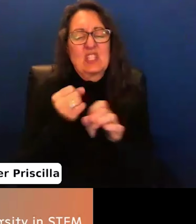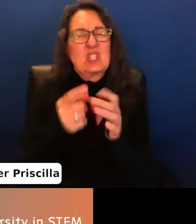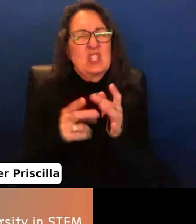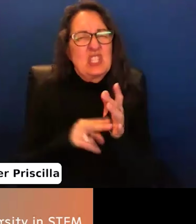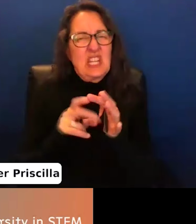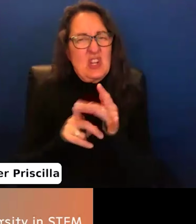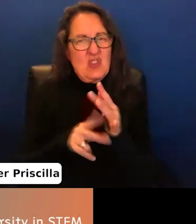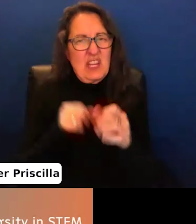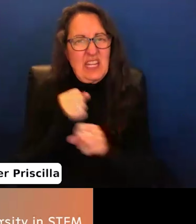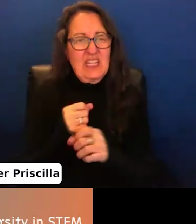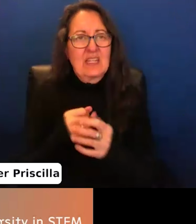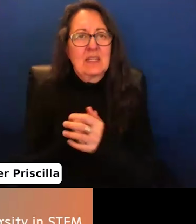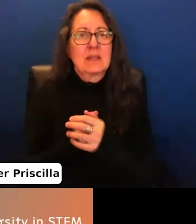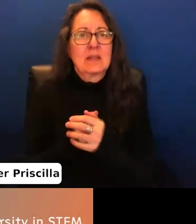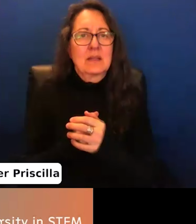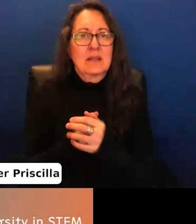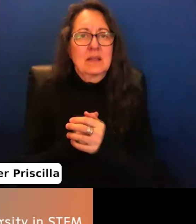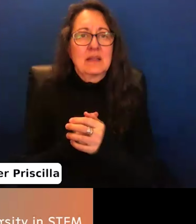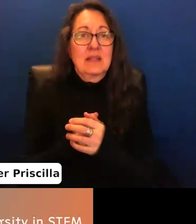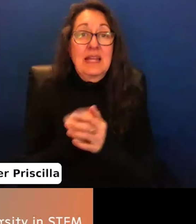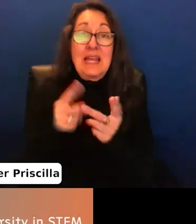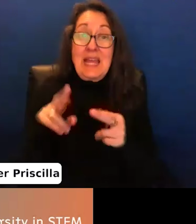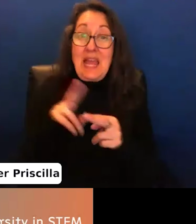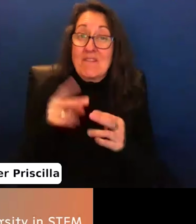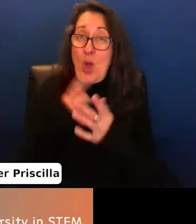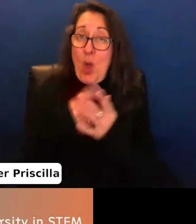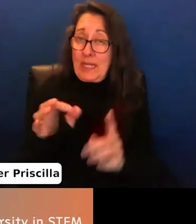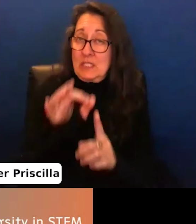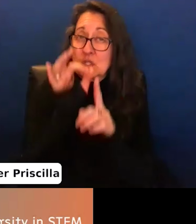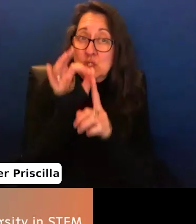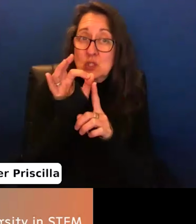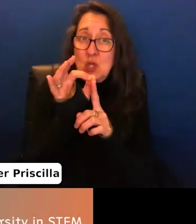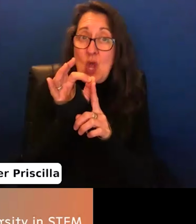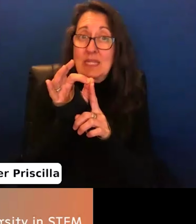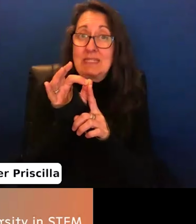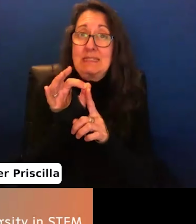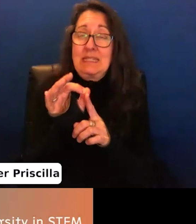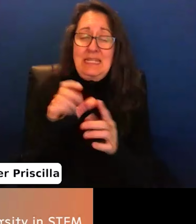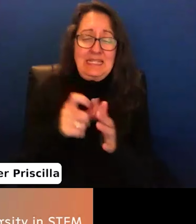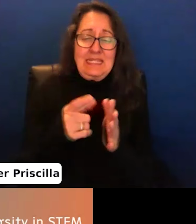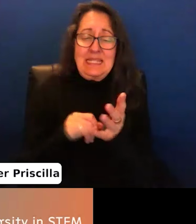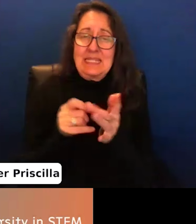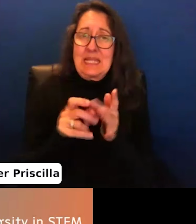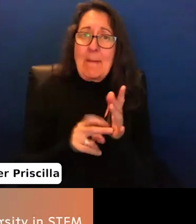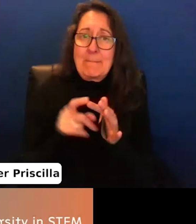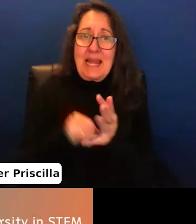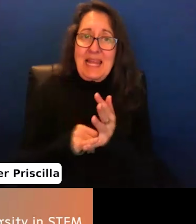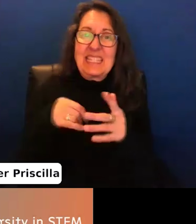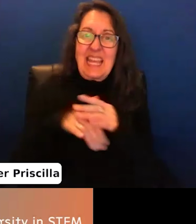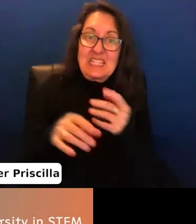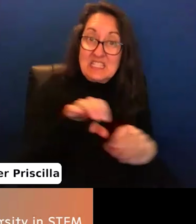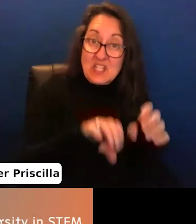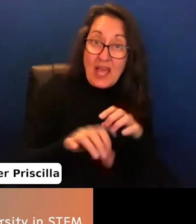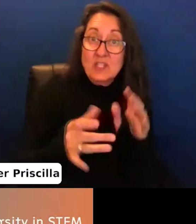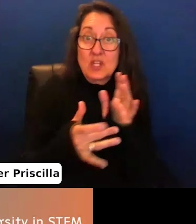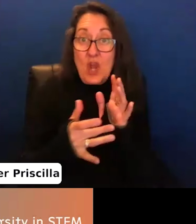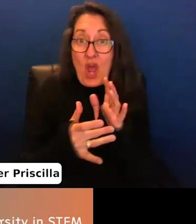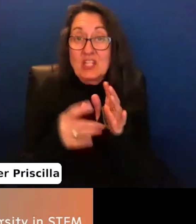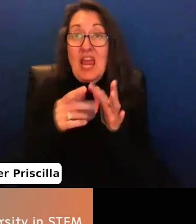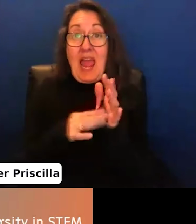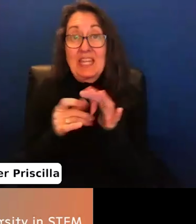disciplines in science, technology, and engineering are prioritized, does this require that students must have already chosen their specialization before they commence at